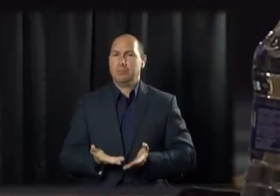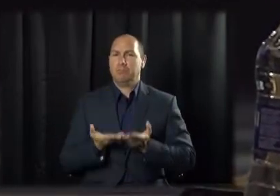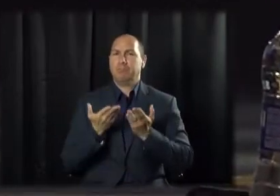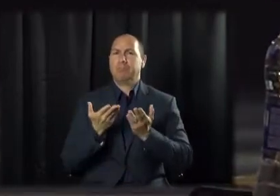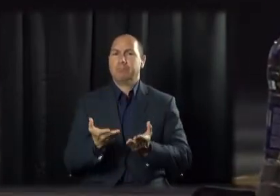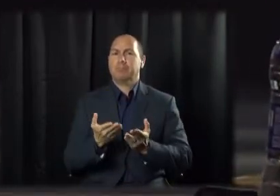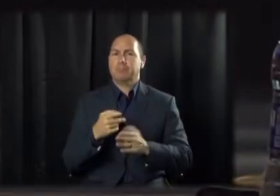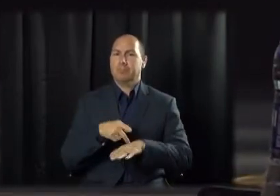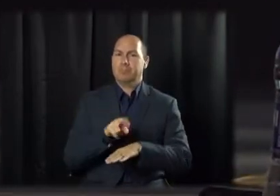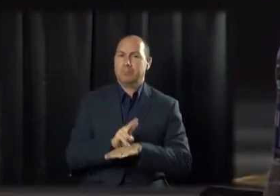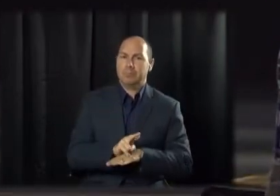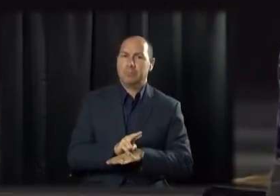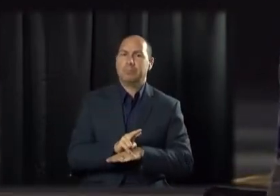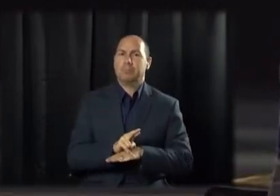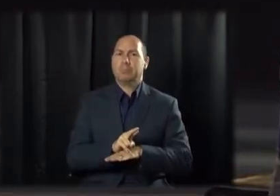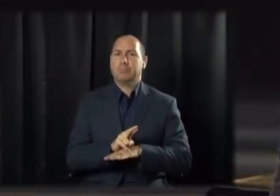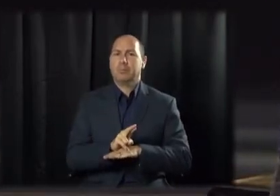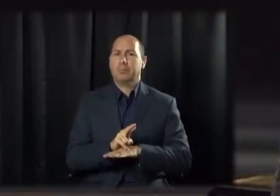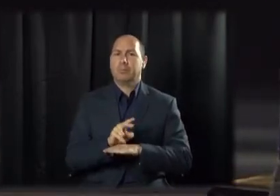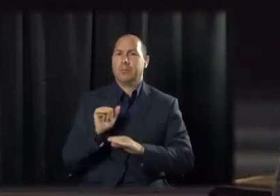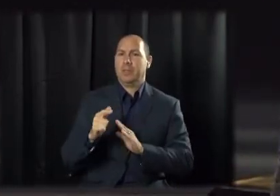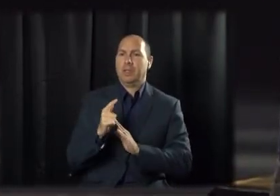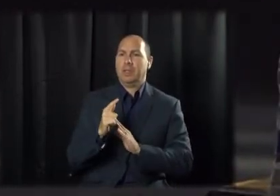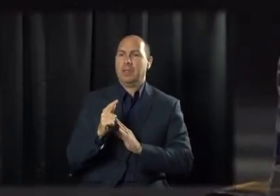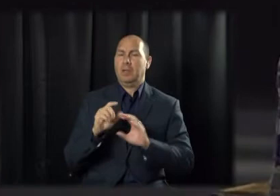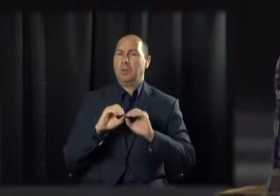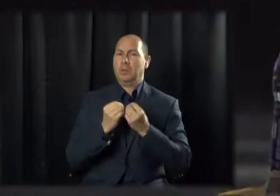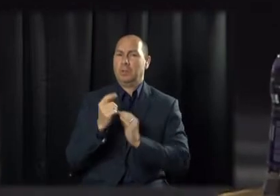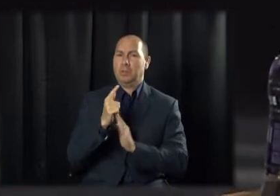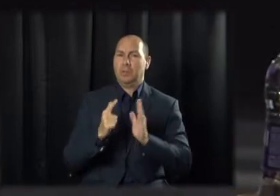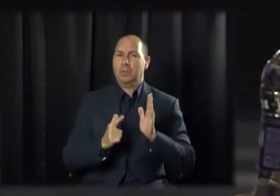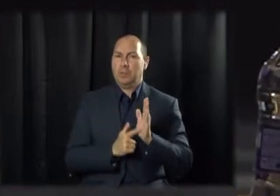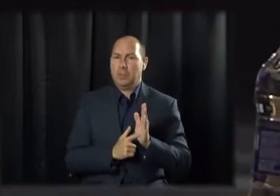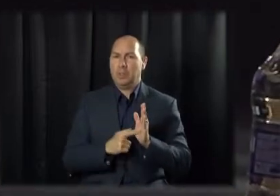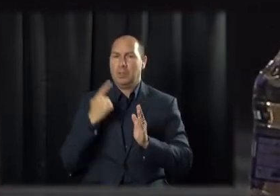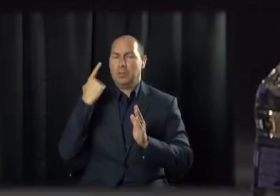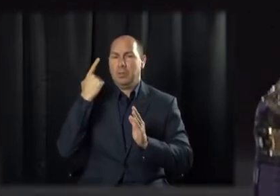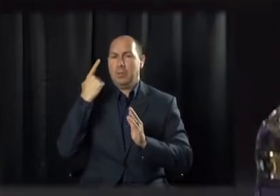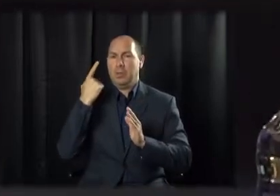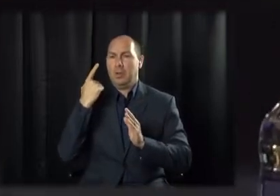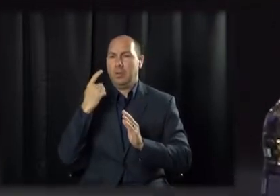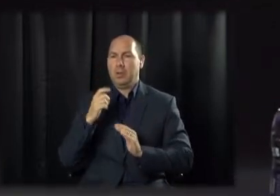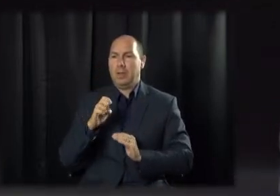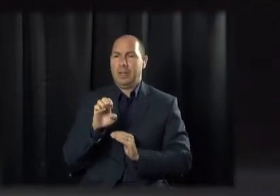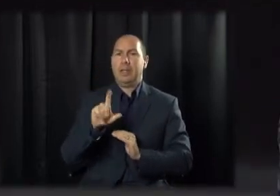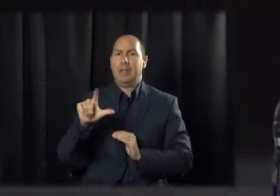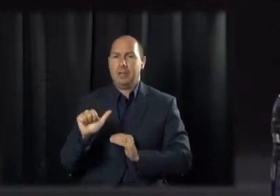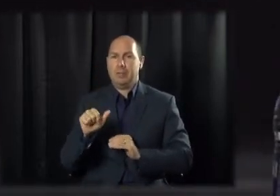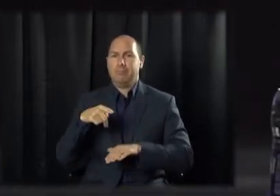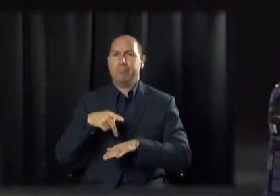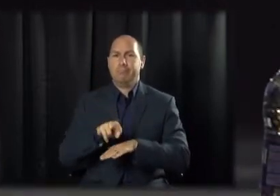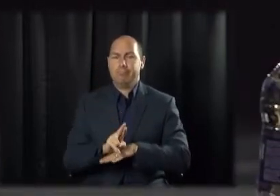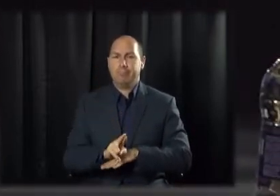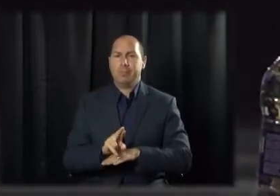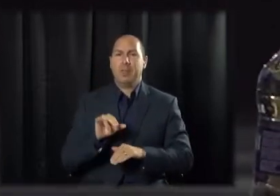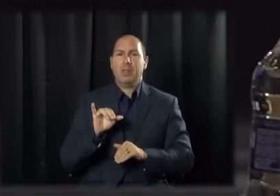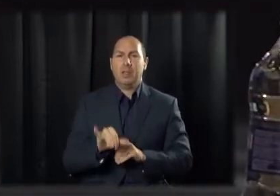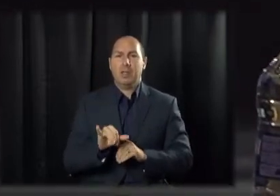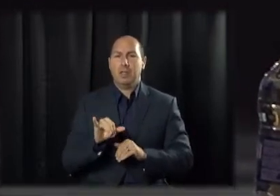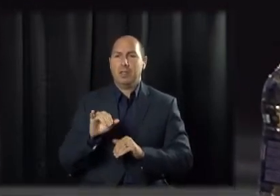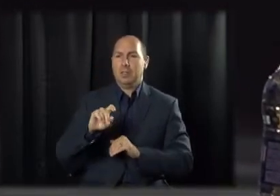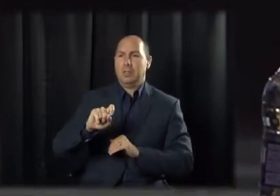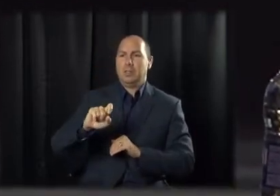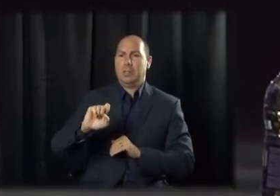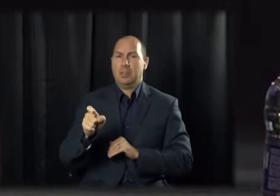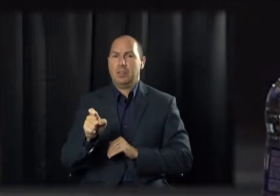an independent and separate legal entity from the Commonwealth. Coffina receives pledged sales and use tax revenues and makes debt